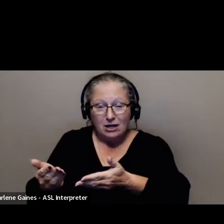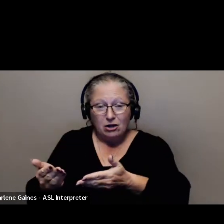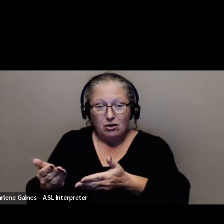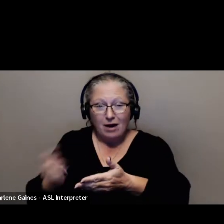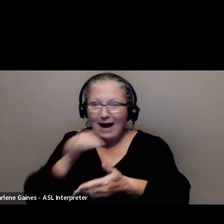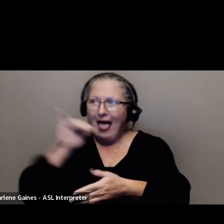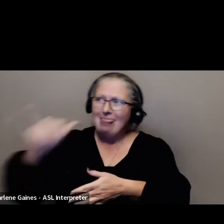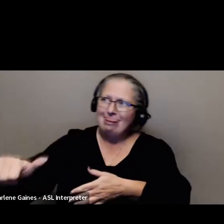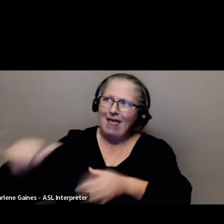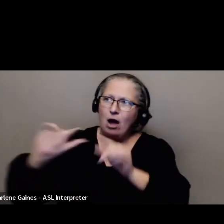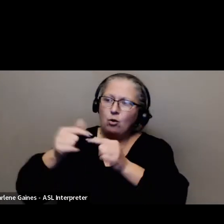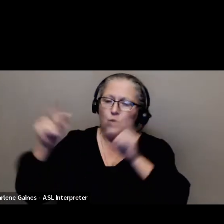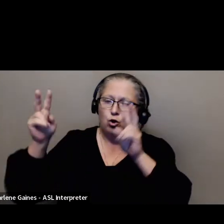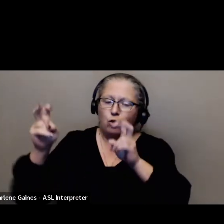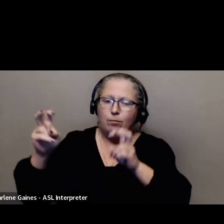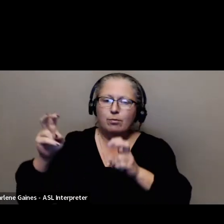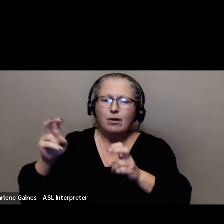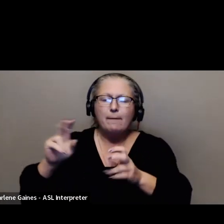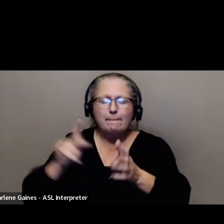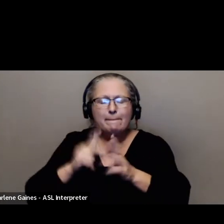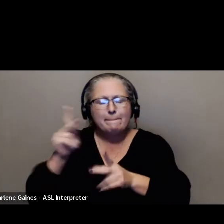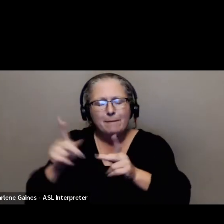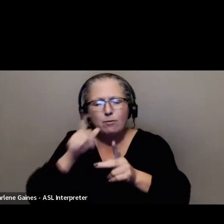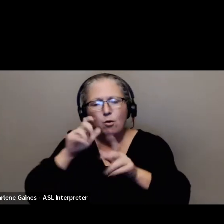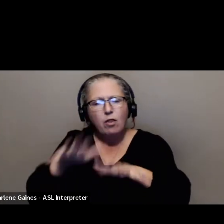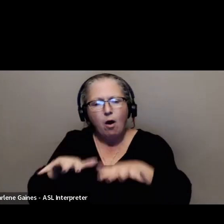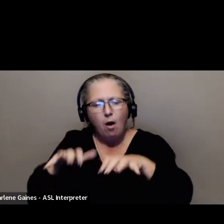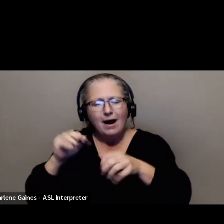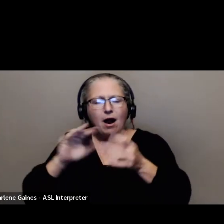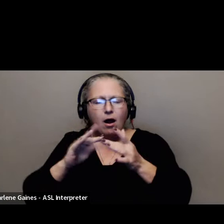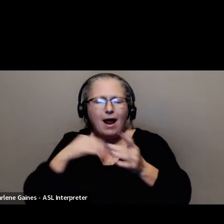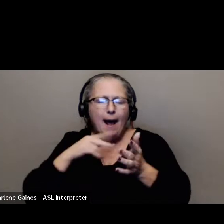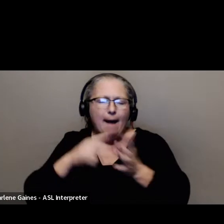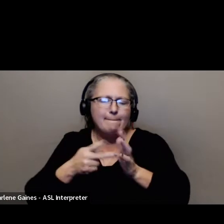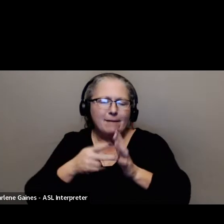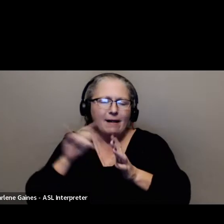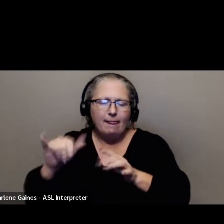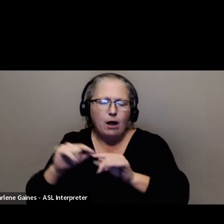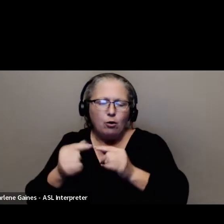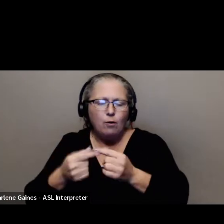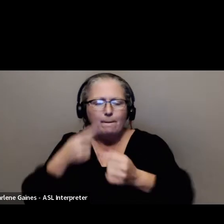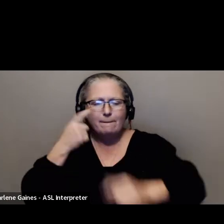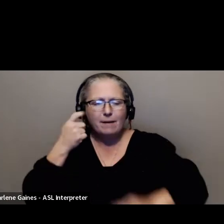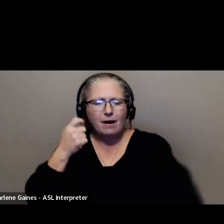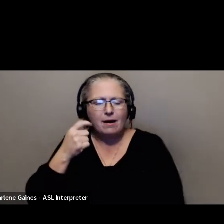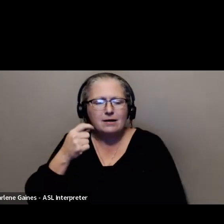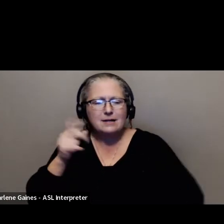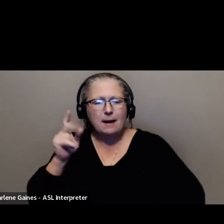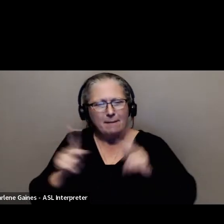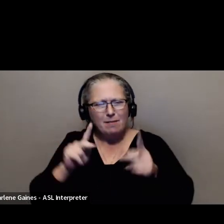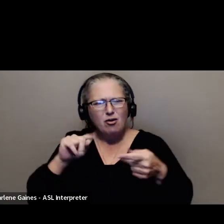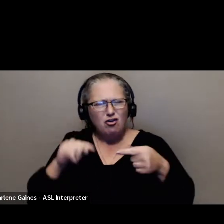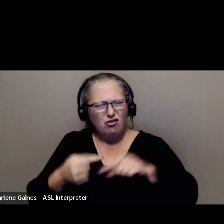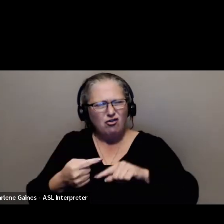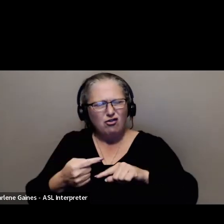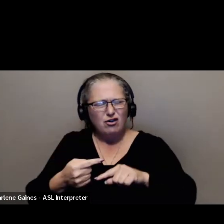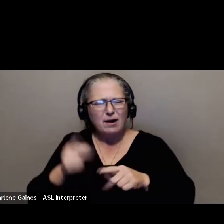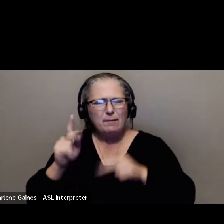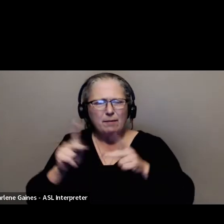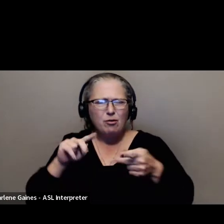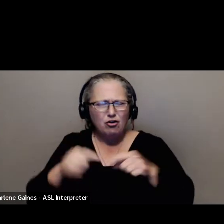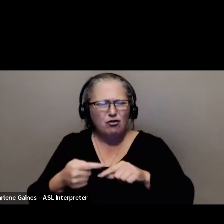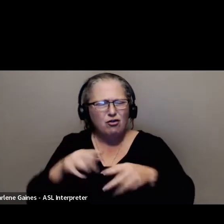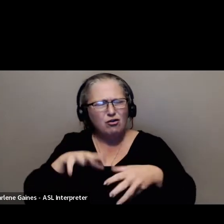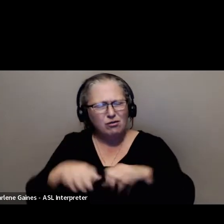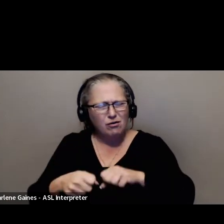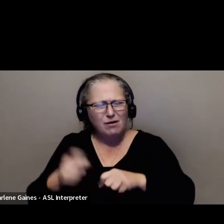not that group, just the folks over in the audience and online. That's what I mean by that group. Because people are hurting, people